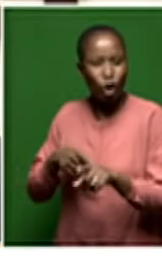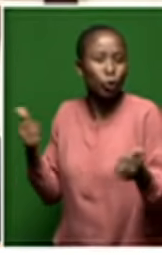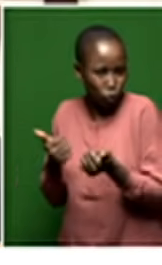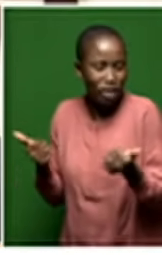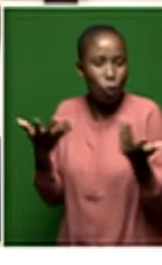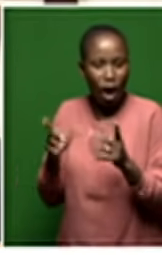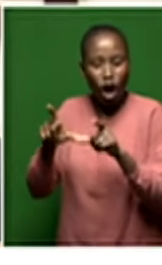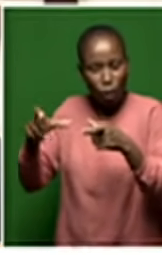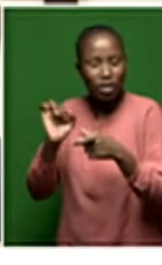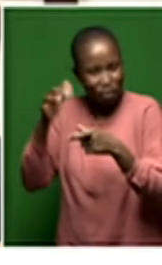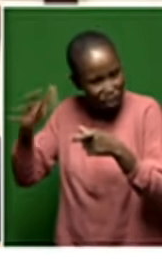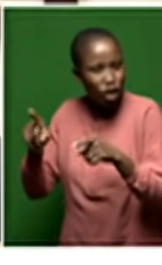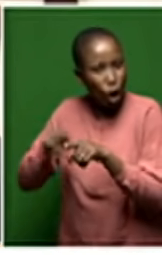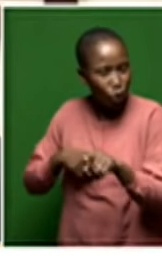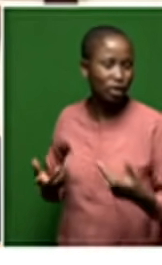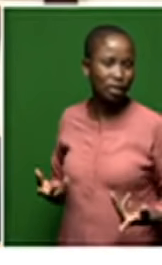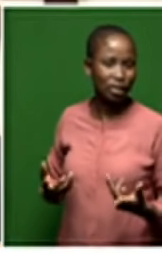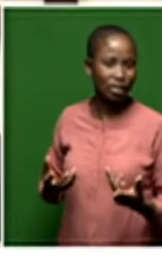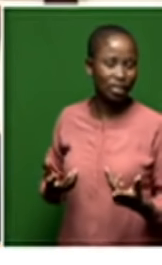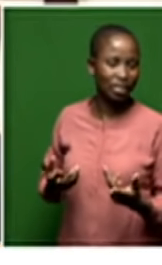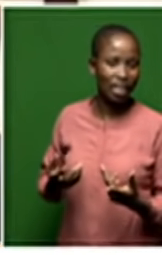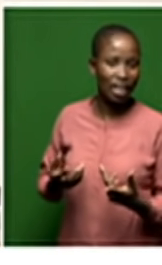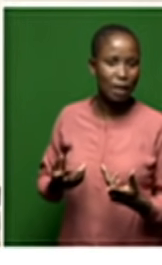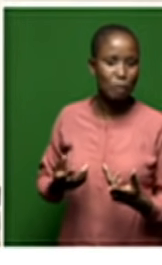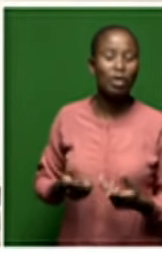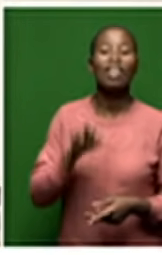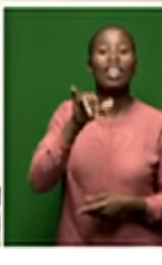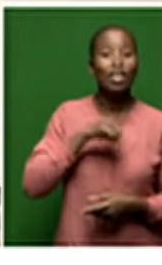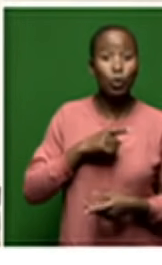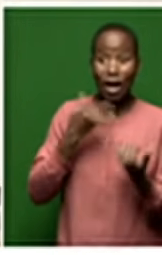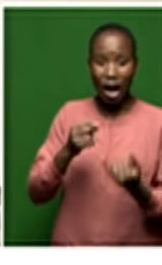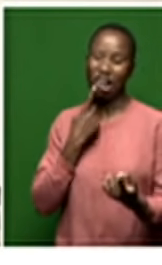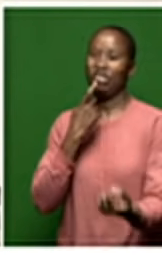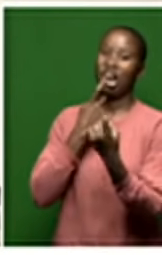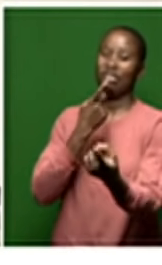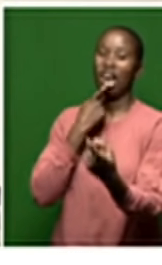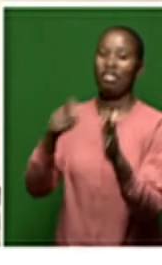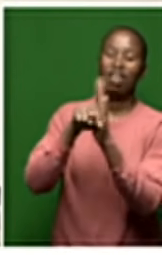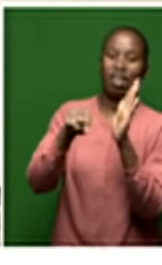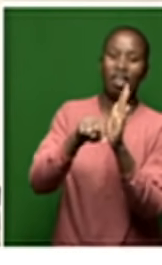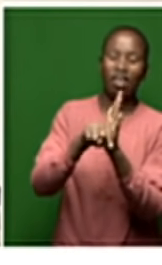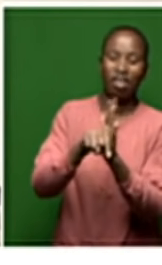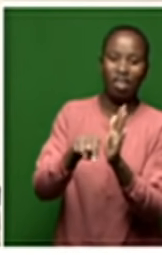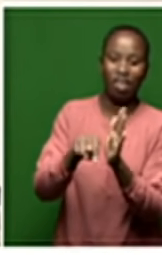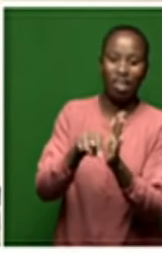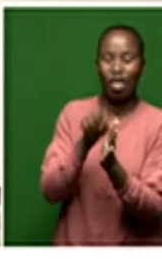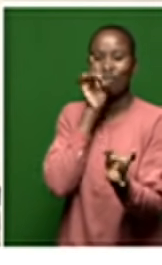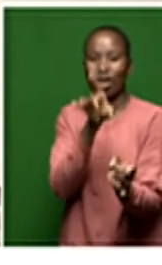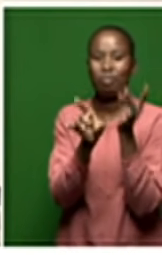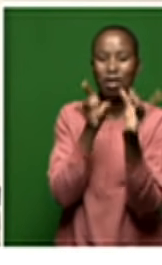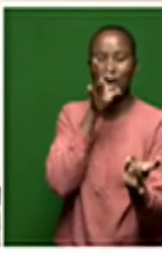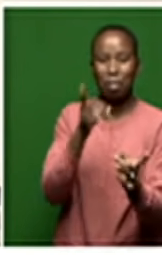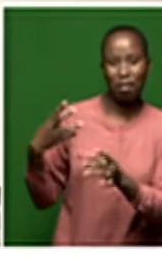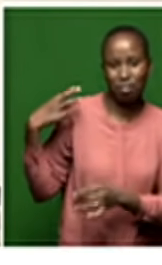the public now. They lost it. They're on the retreat. That's why they're making so much noise, and they lose calmness, and they swear the minister, which is